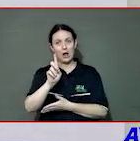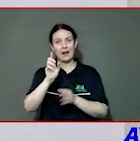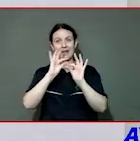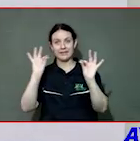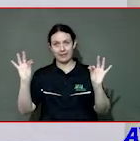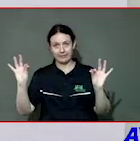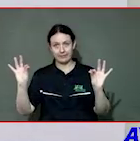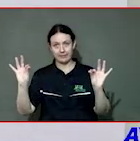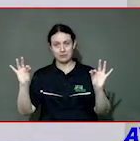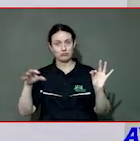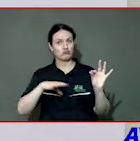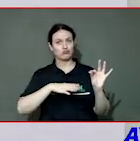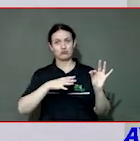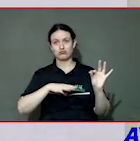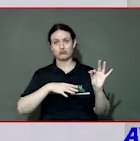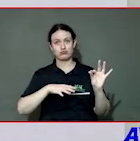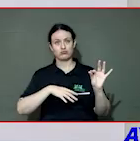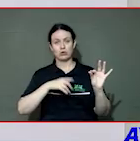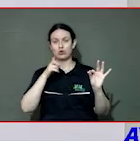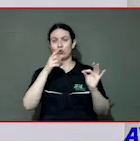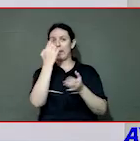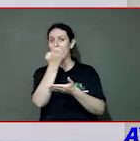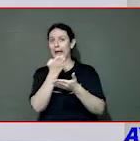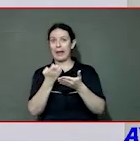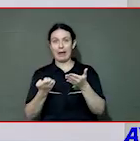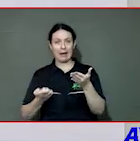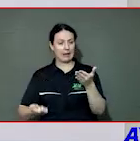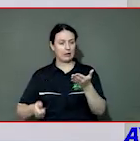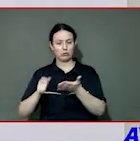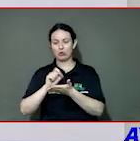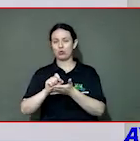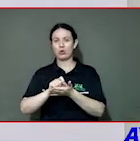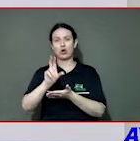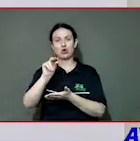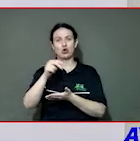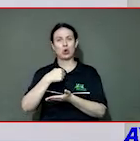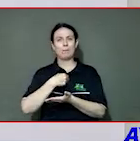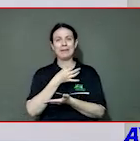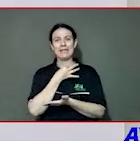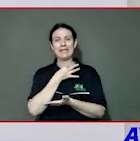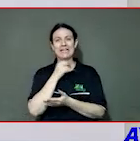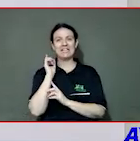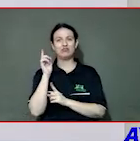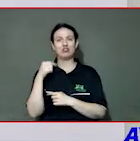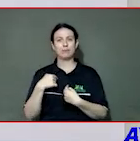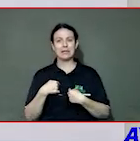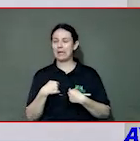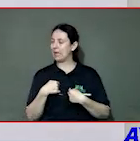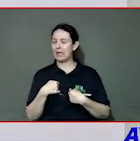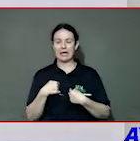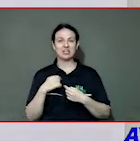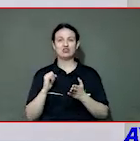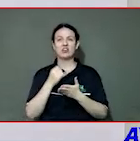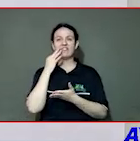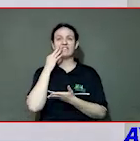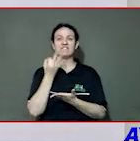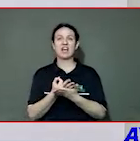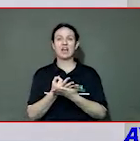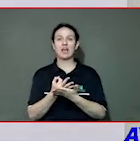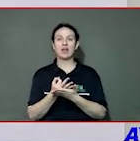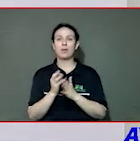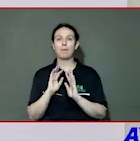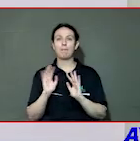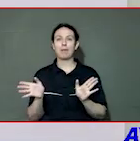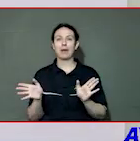each heading. You're not going to write me an essay. I'm not the English teacher, please. I just want the facts.